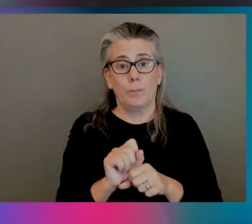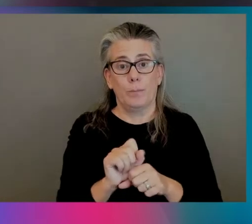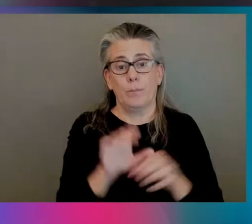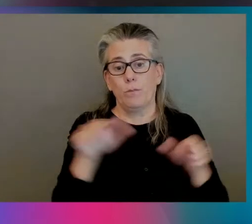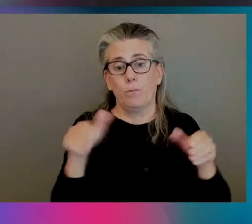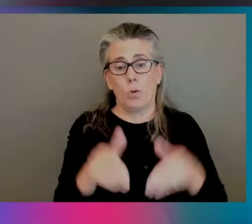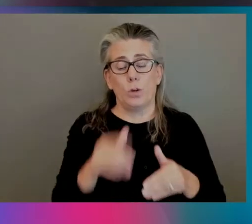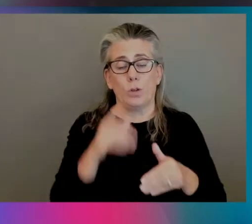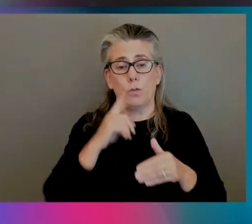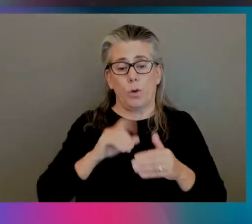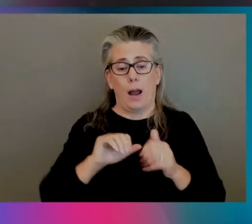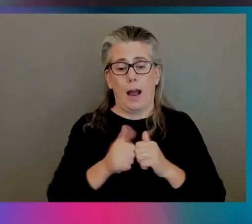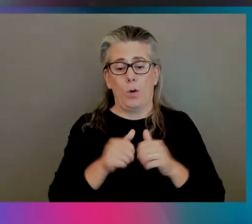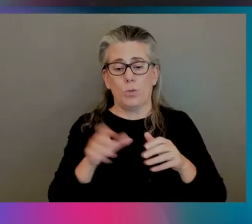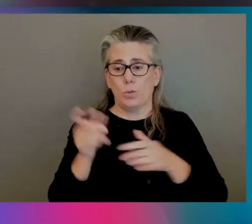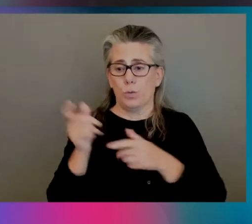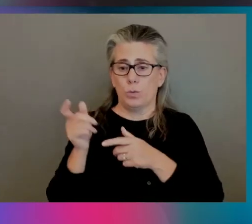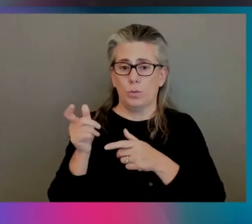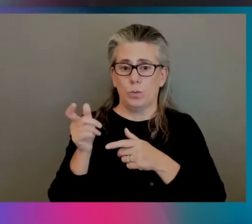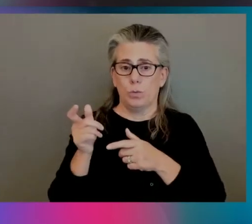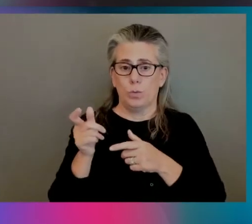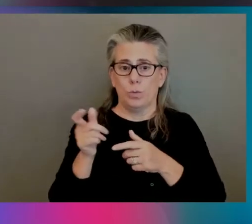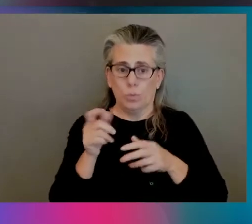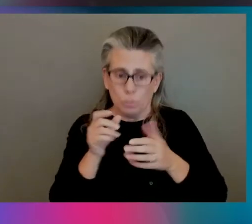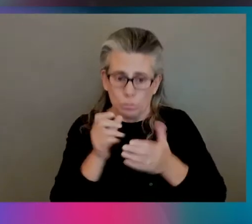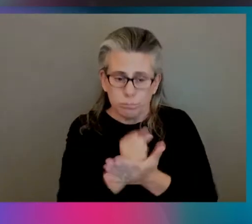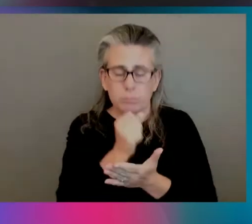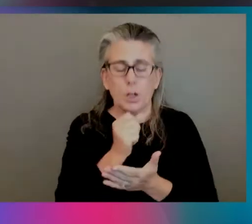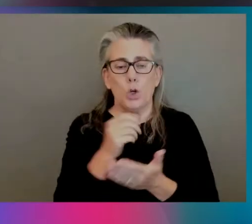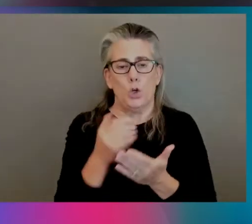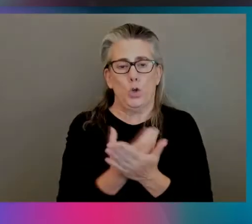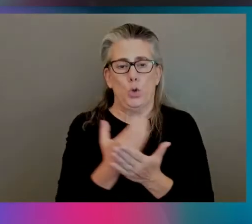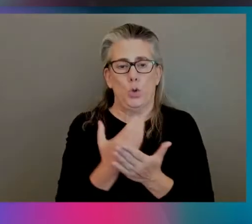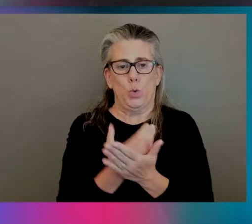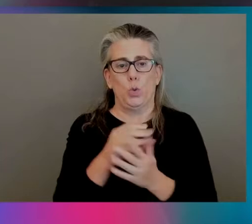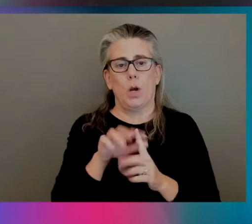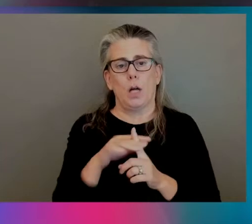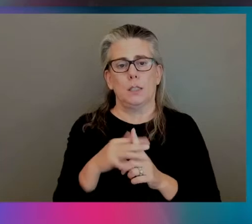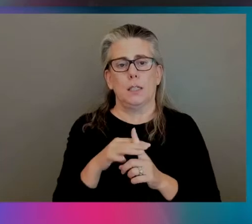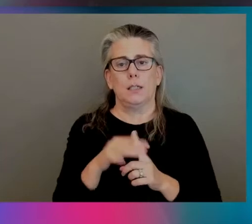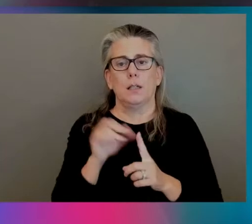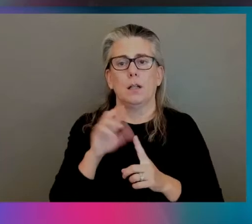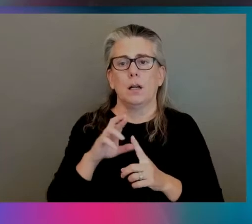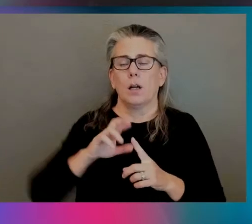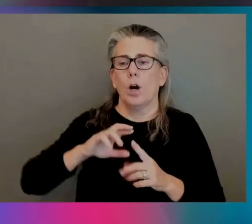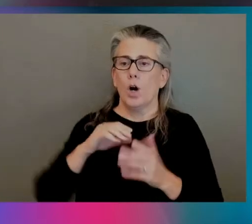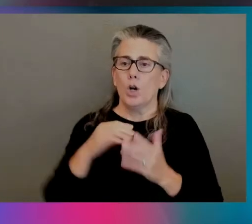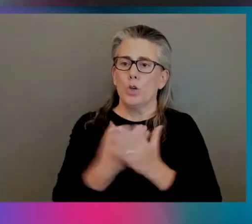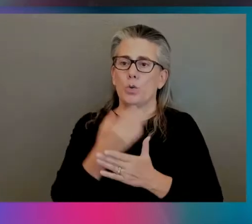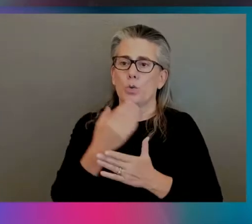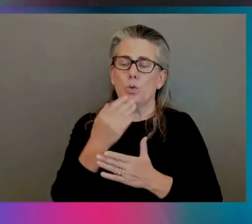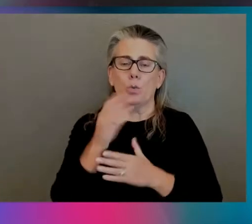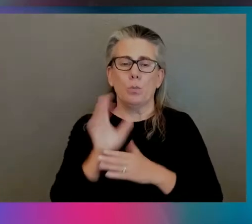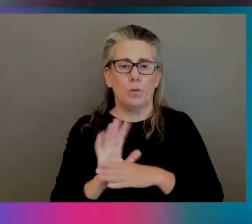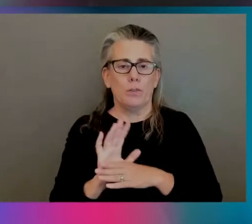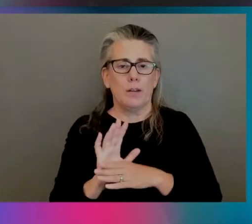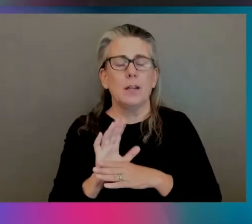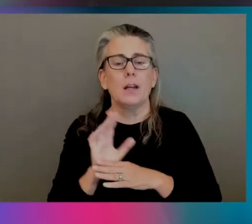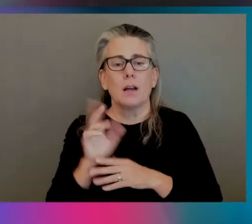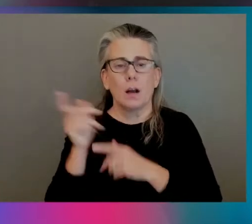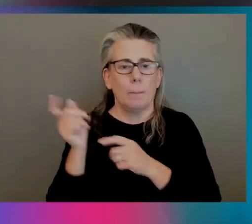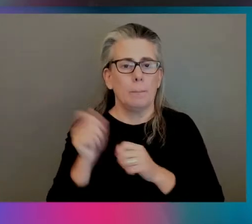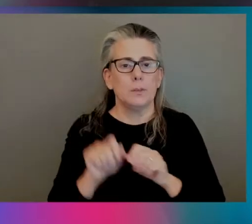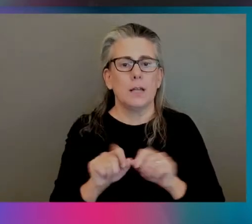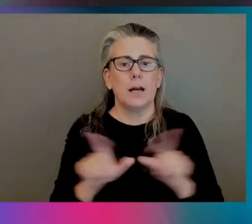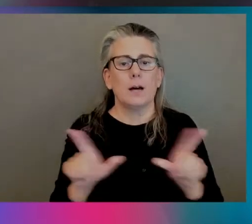a new Troll 4 comes out, we'll say. No, a new movie comes out. It's twice as good. Yeah, as twice two. as good. That's why they skipped right to 4.